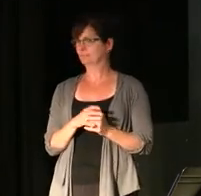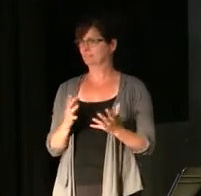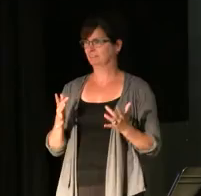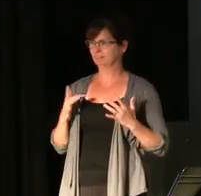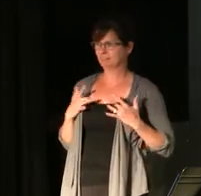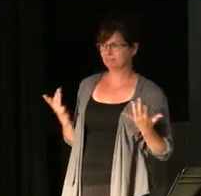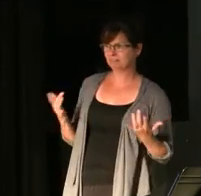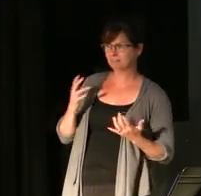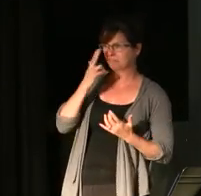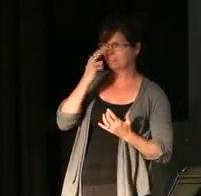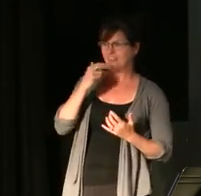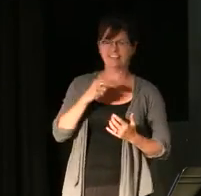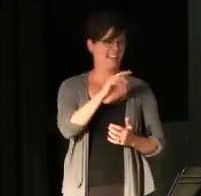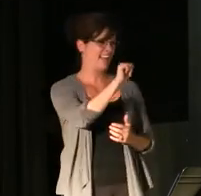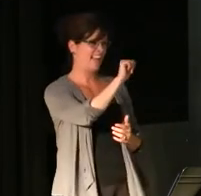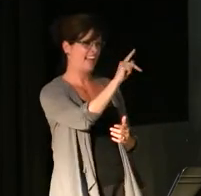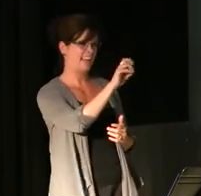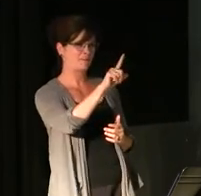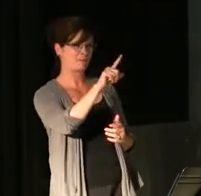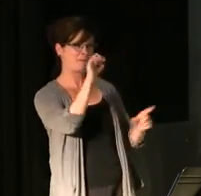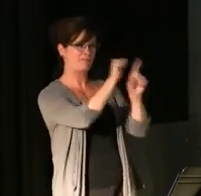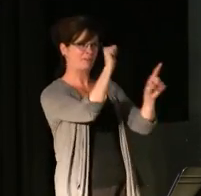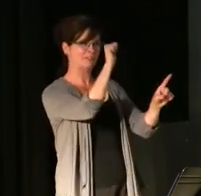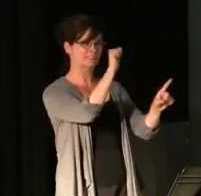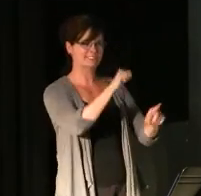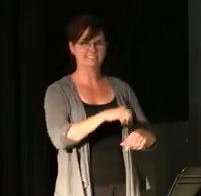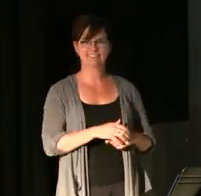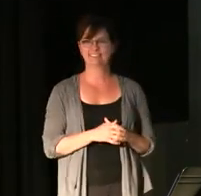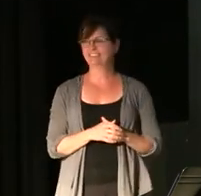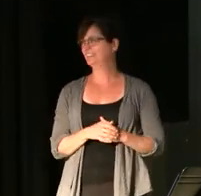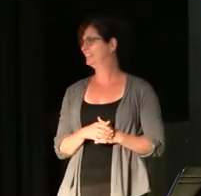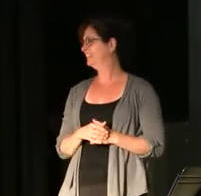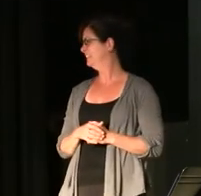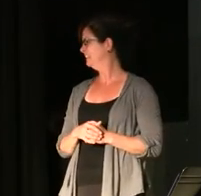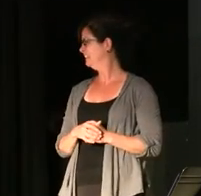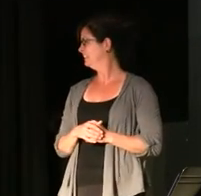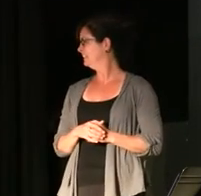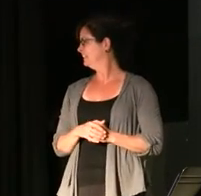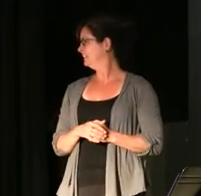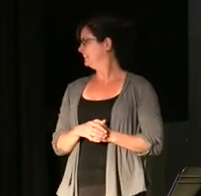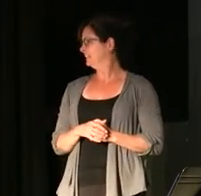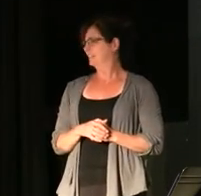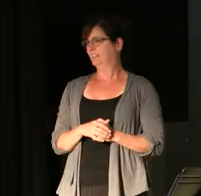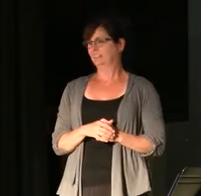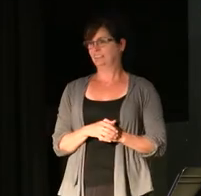What's so funny? April Fools!